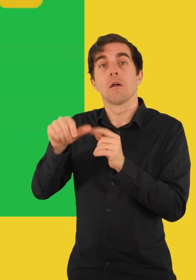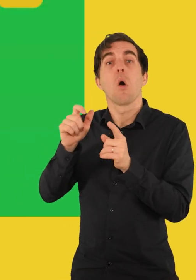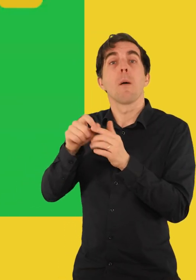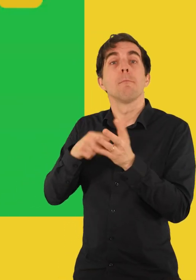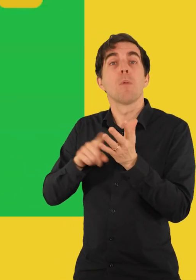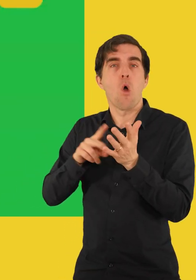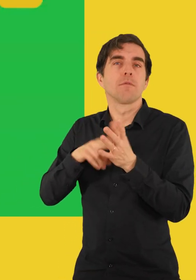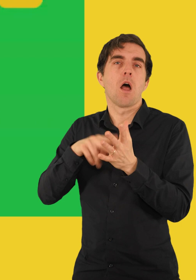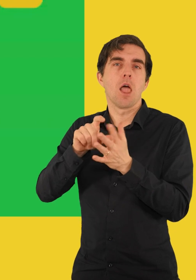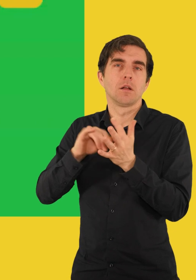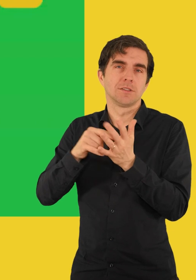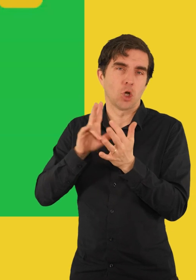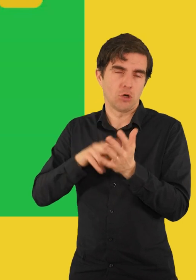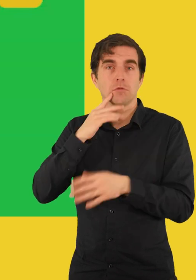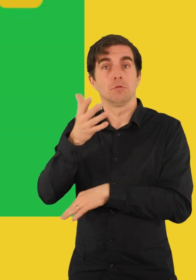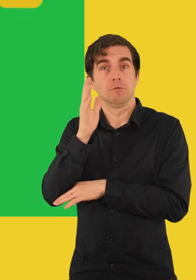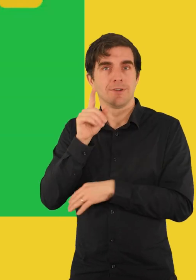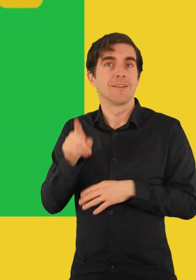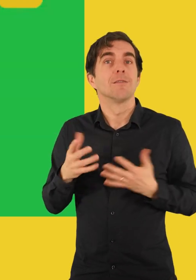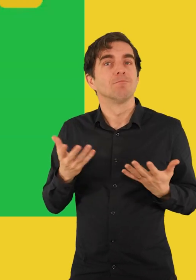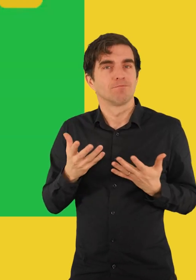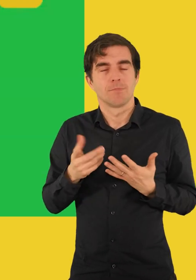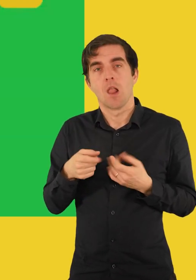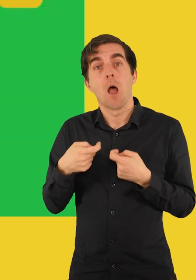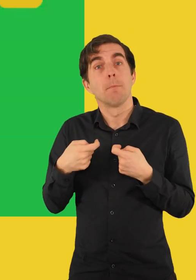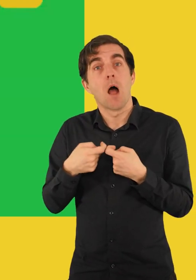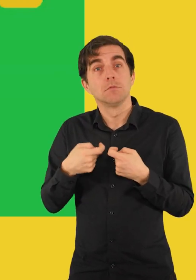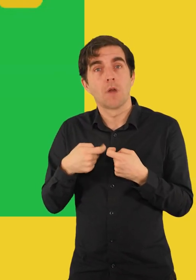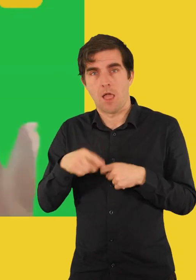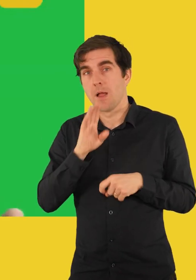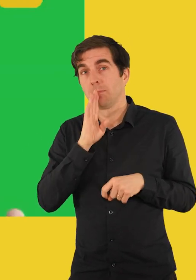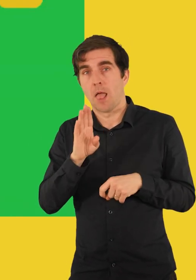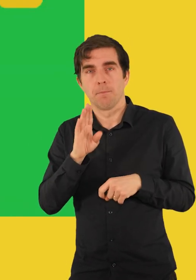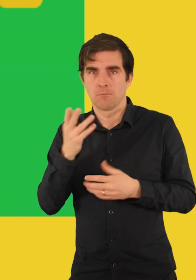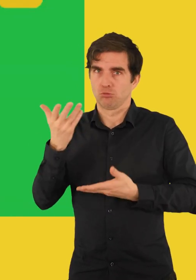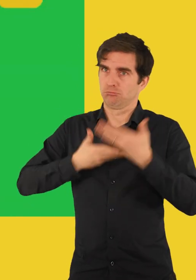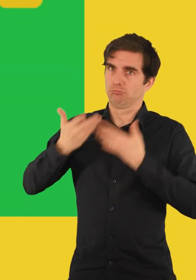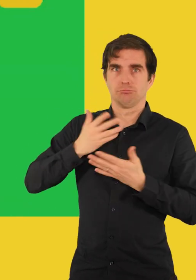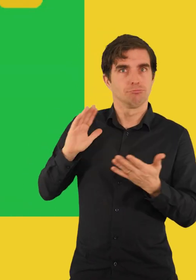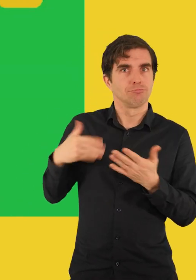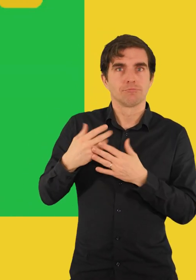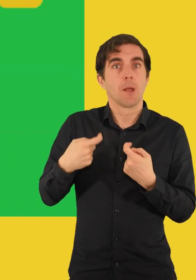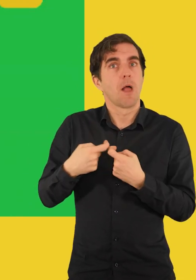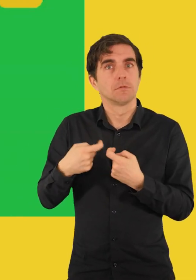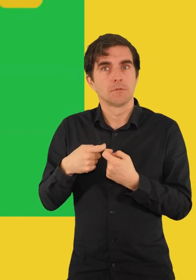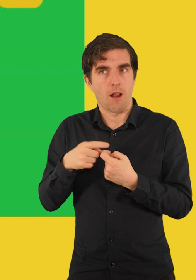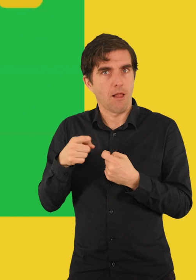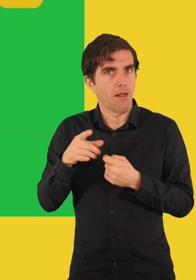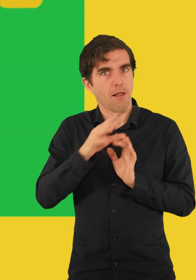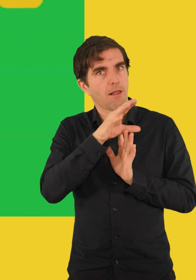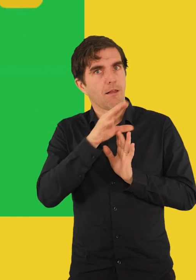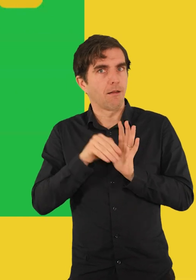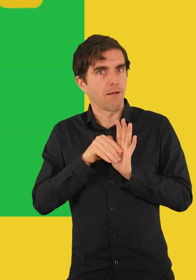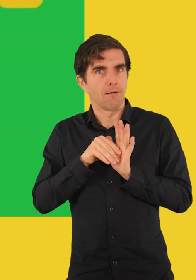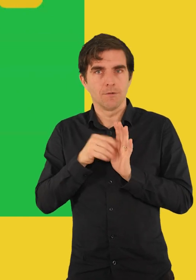next speaker, Paul van der Straten, who's the project leader of the Brussels Doughnut in Belgium, to talk to us about the story of